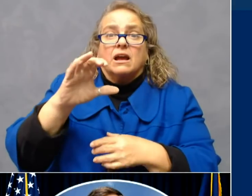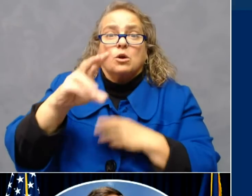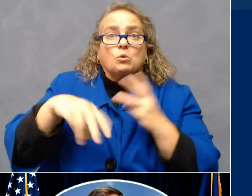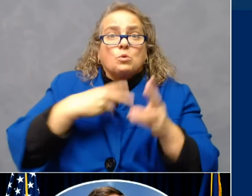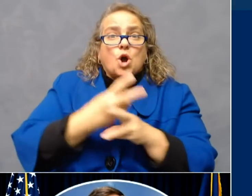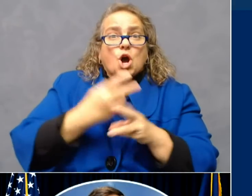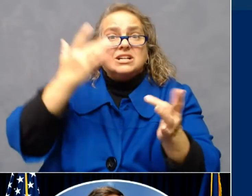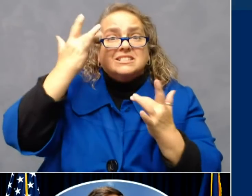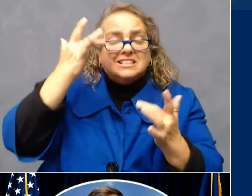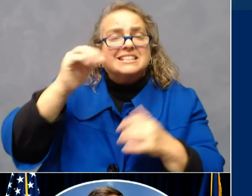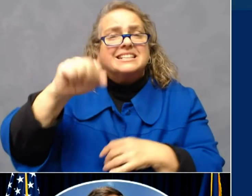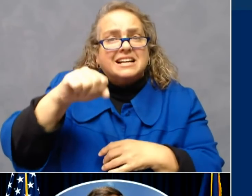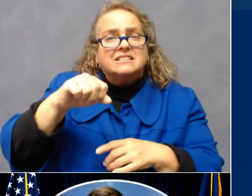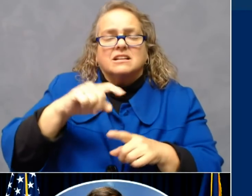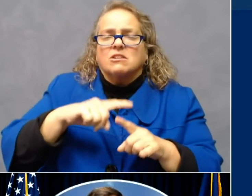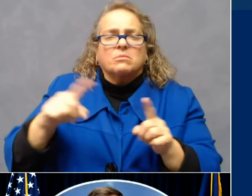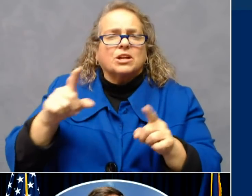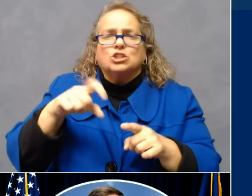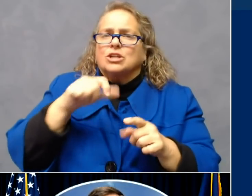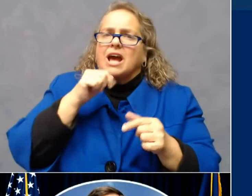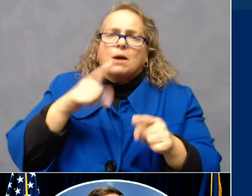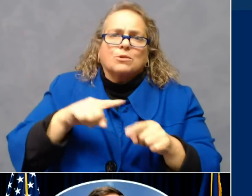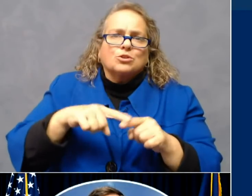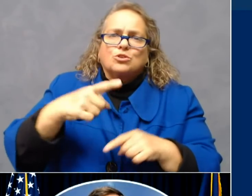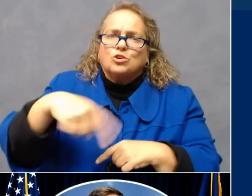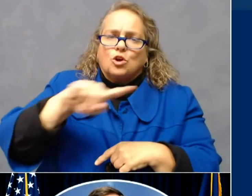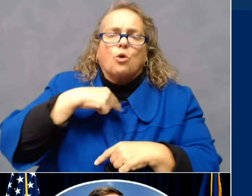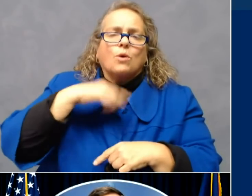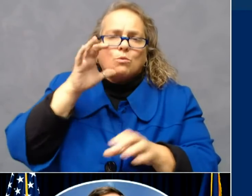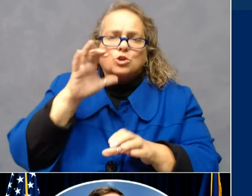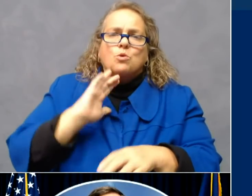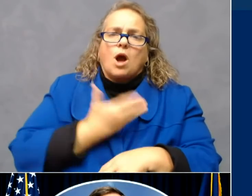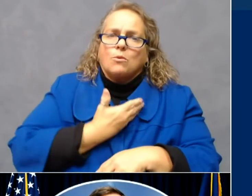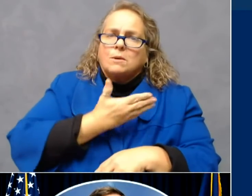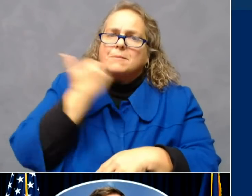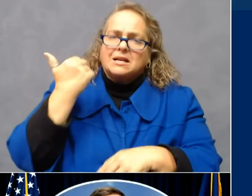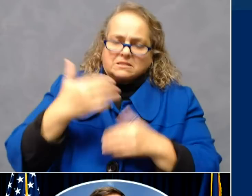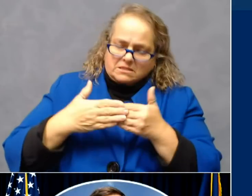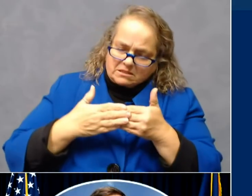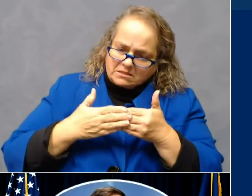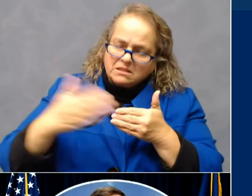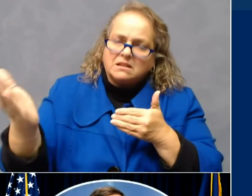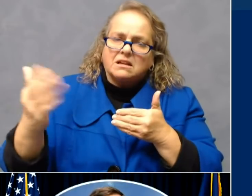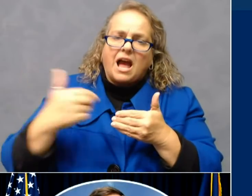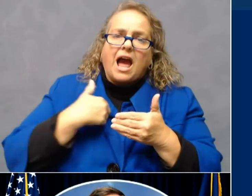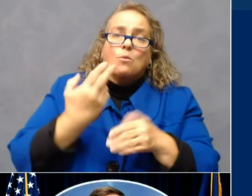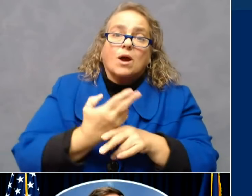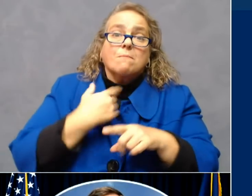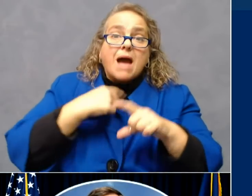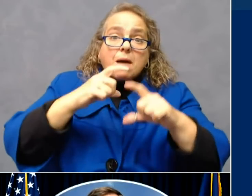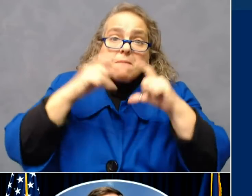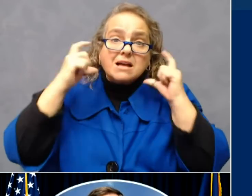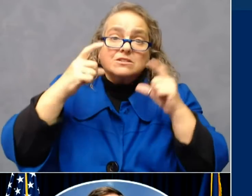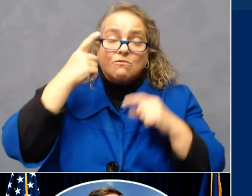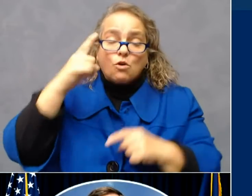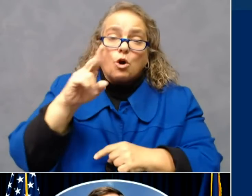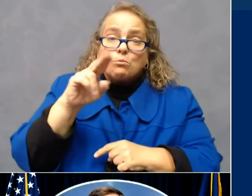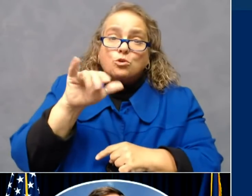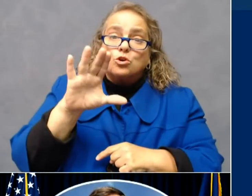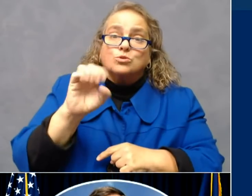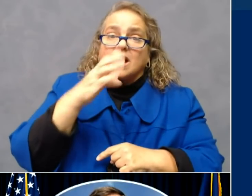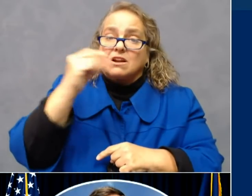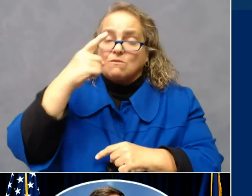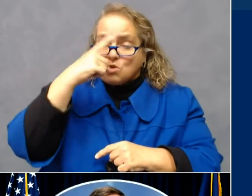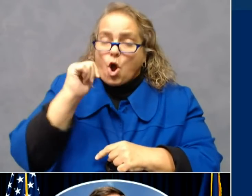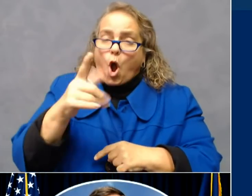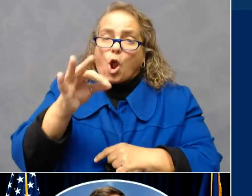best for you moving forward. I'm wearing my mask for Bruce and for all of you. We will do everything we can to make sure that this